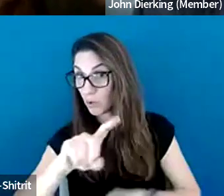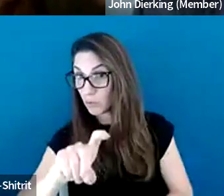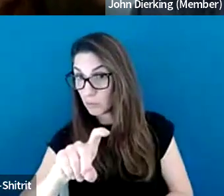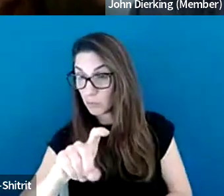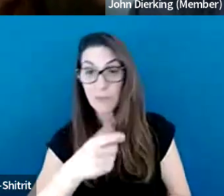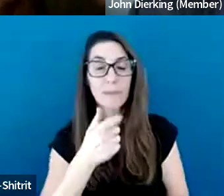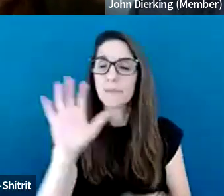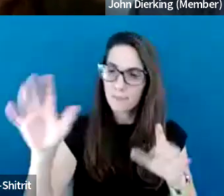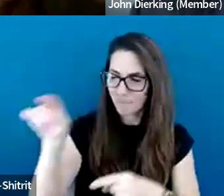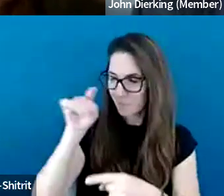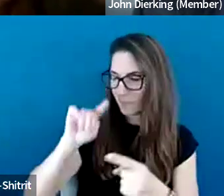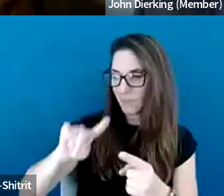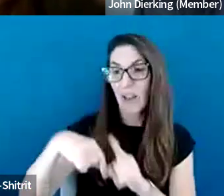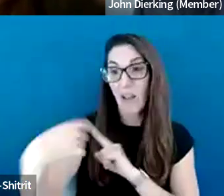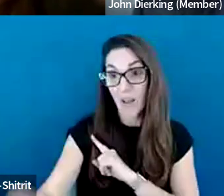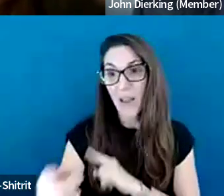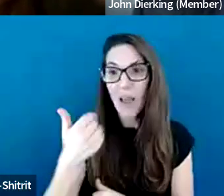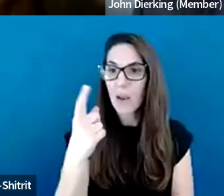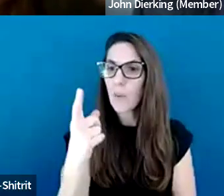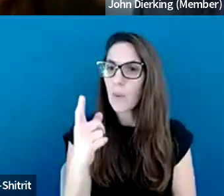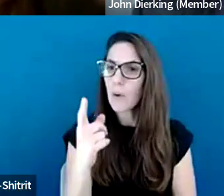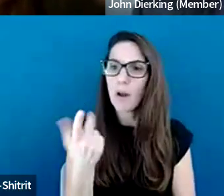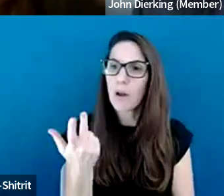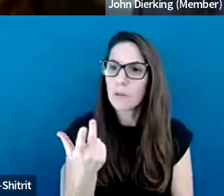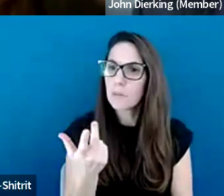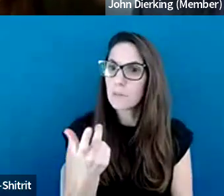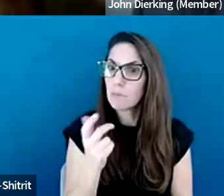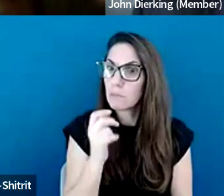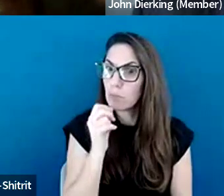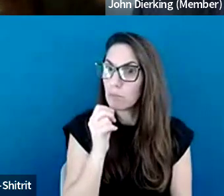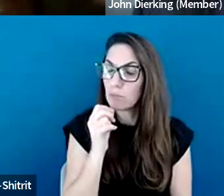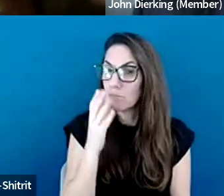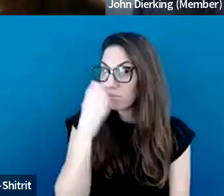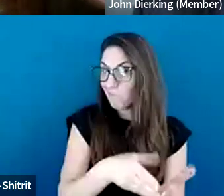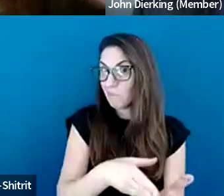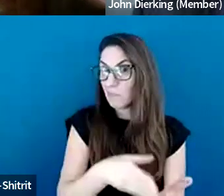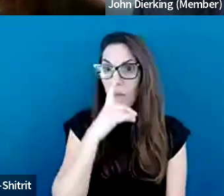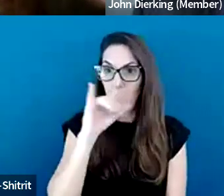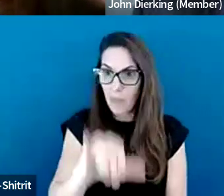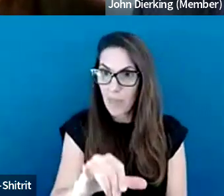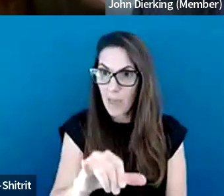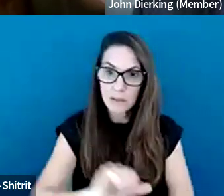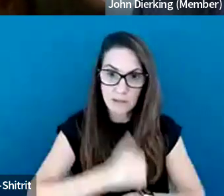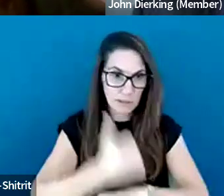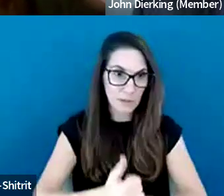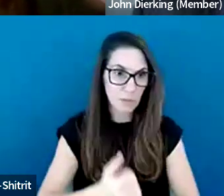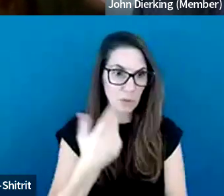there anybody who's not comfortable at this time with going ahead and having a vote to establish these 3